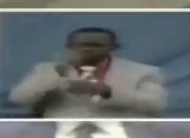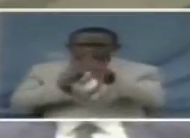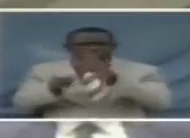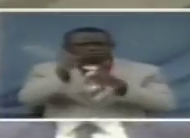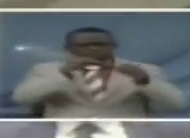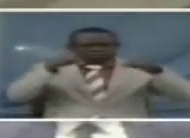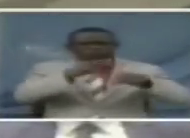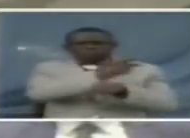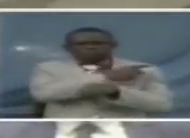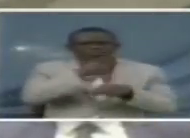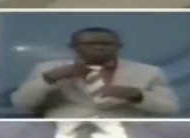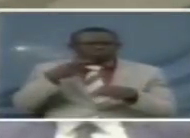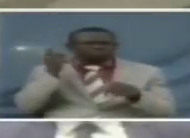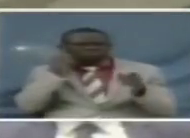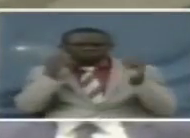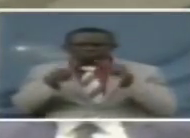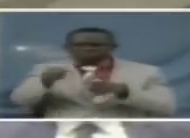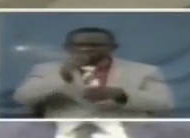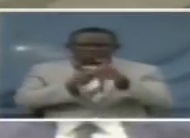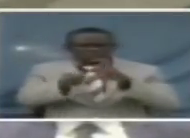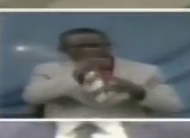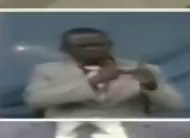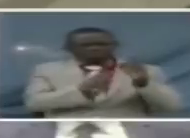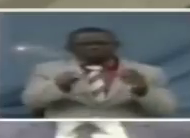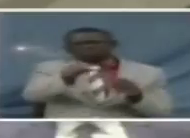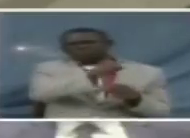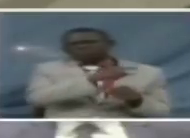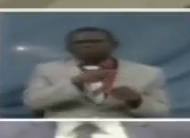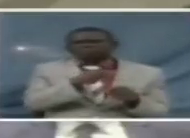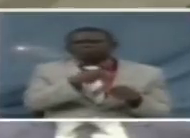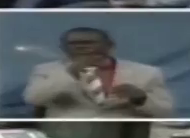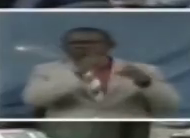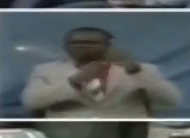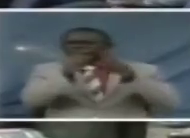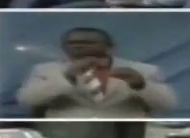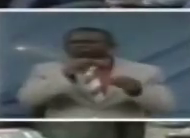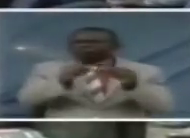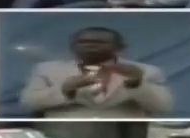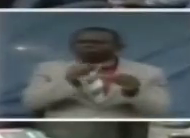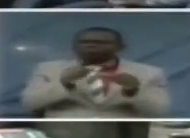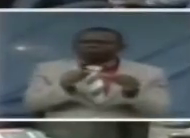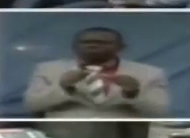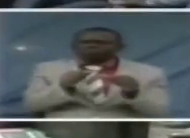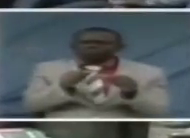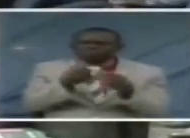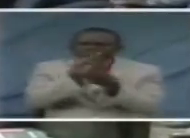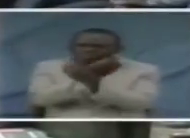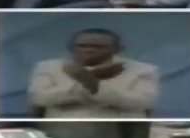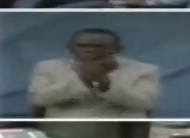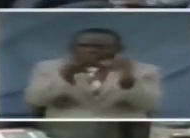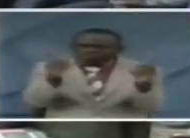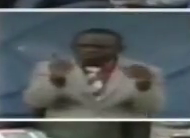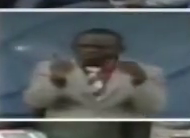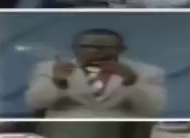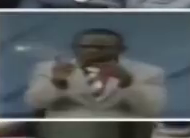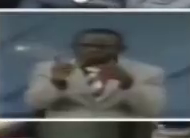the questions that I hear that are raised in this chamber, Mr. Speaker, are about the